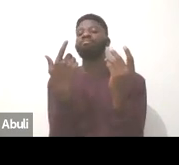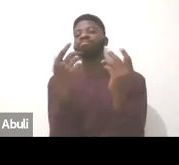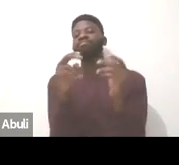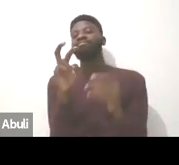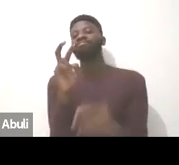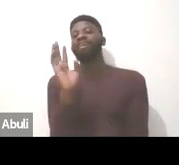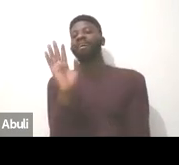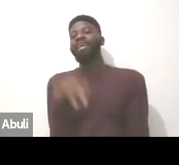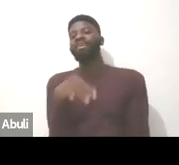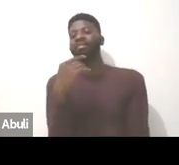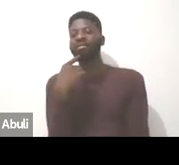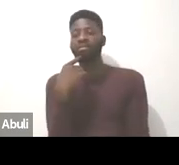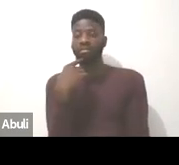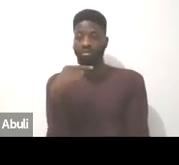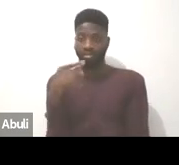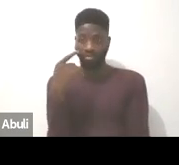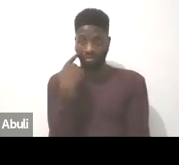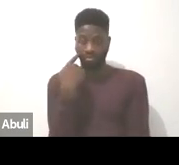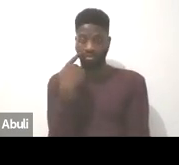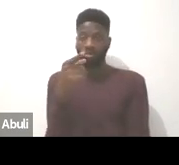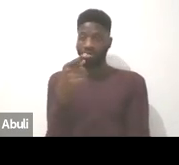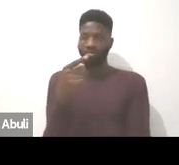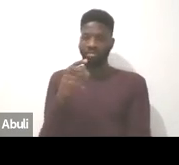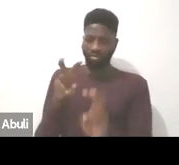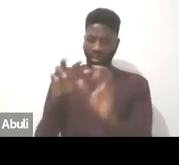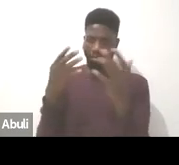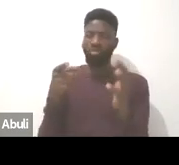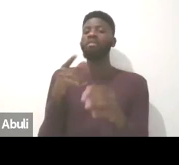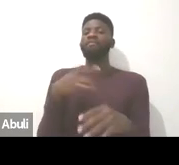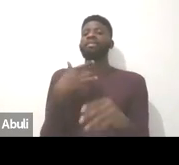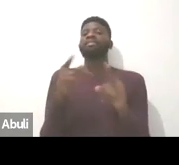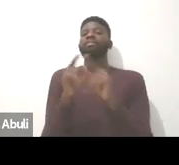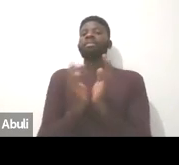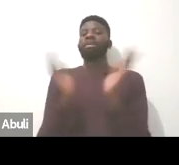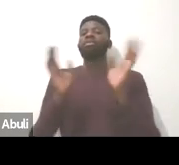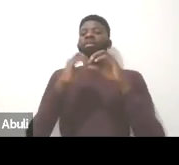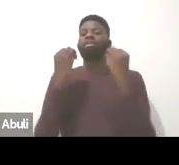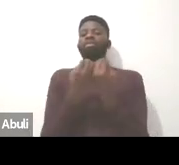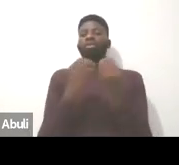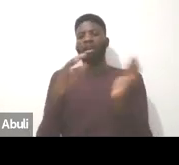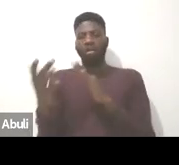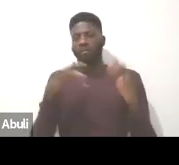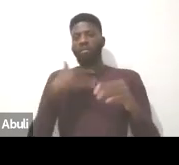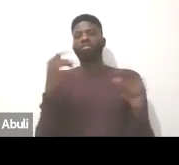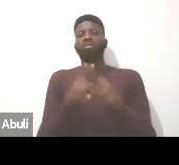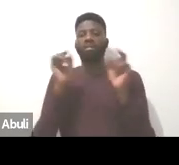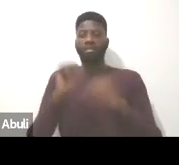That impression that she gives you also gives you a feel of how the general organization is like. So